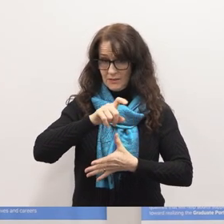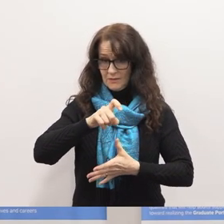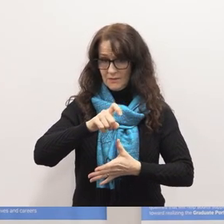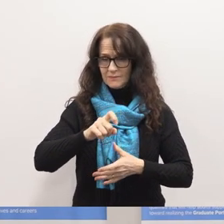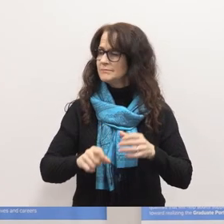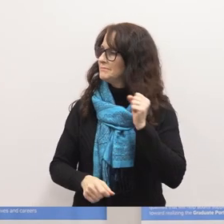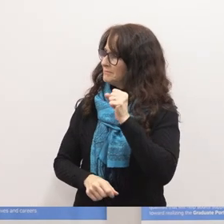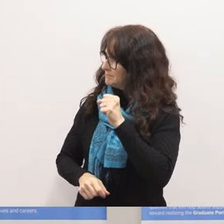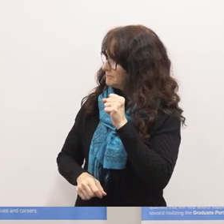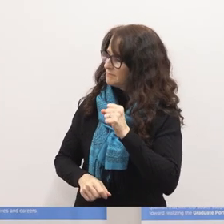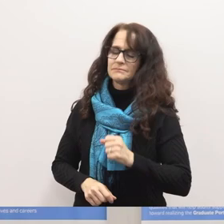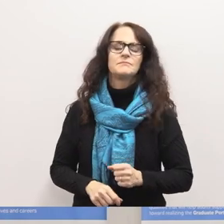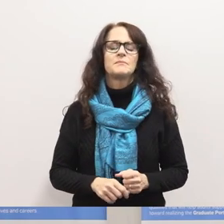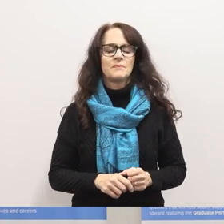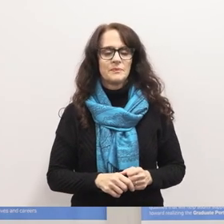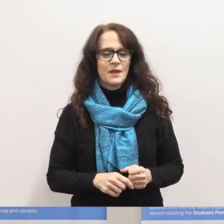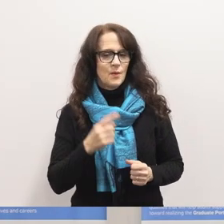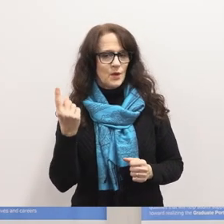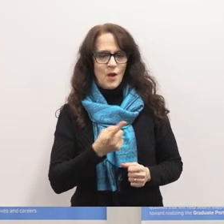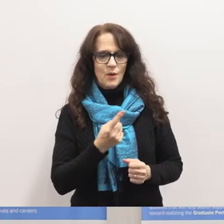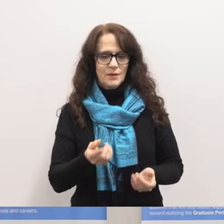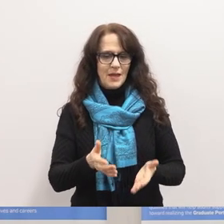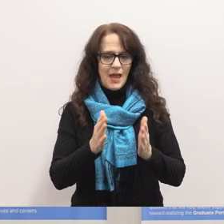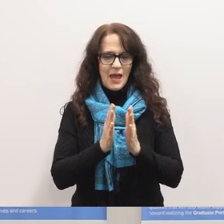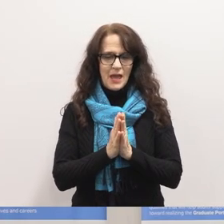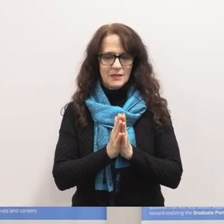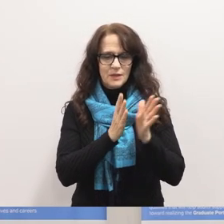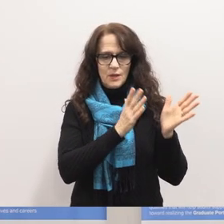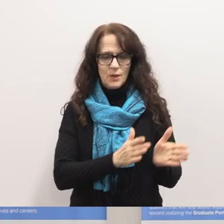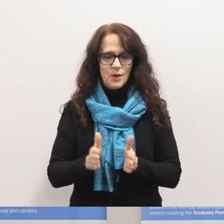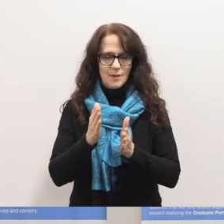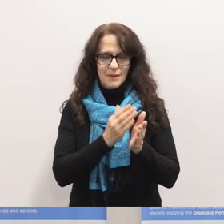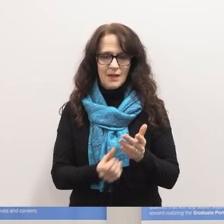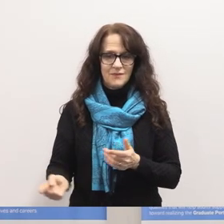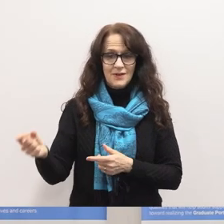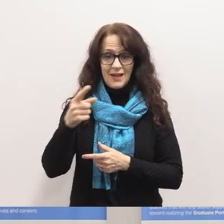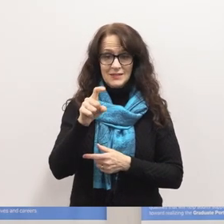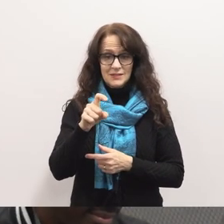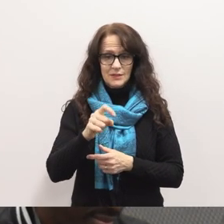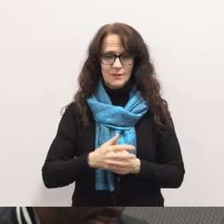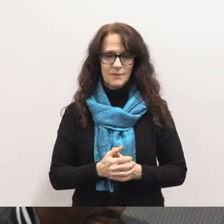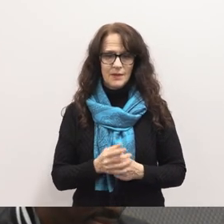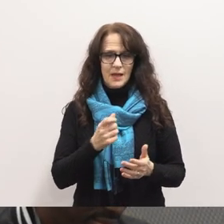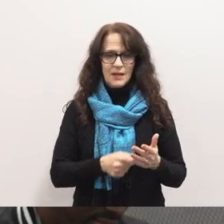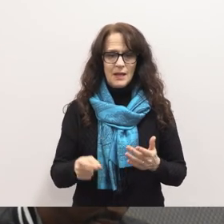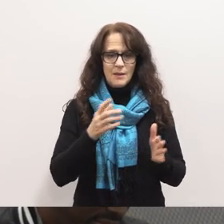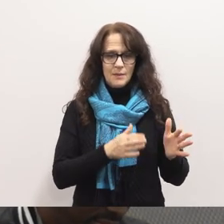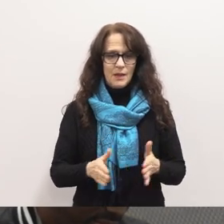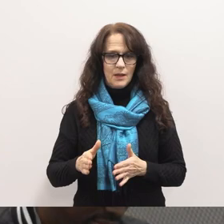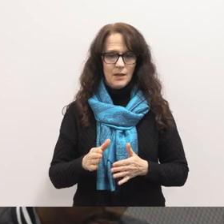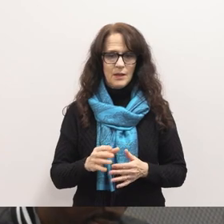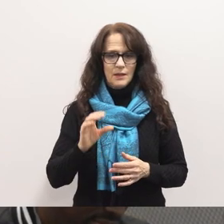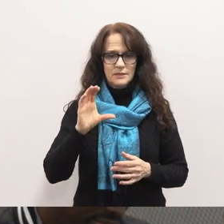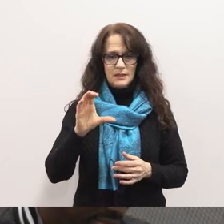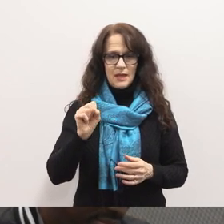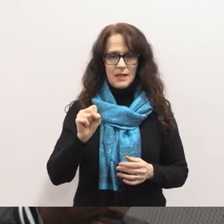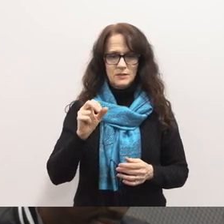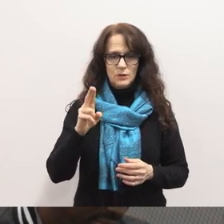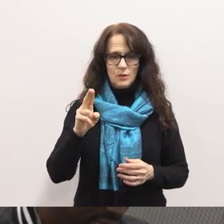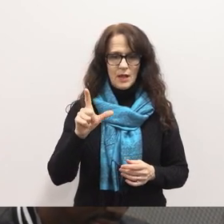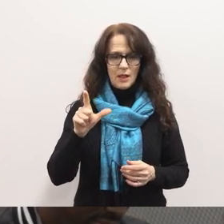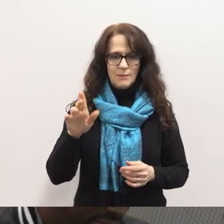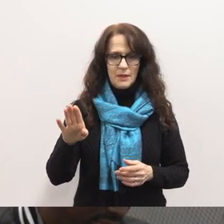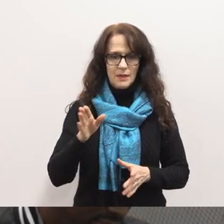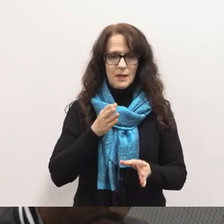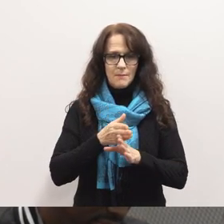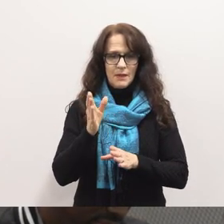Yes. You did. So we always like to ask about your plans for next year. Next year, I plan on going to Cal State Long Beach, and I want to